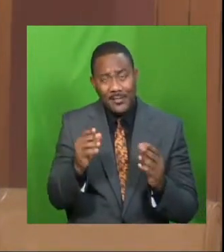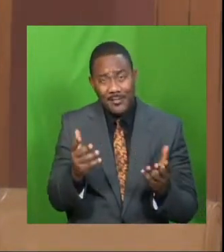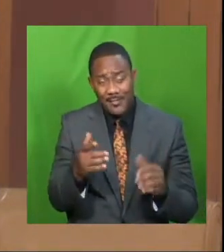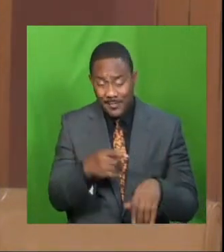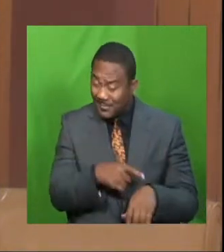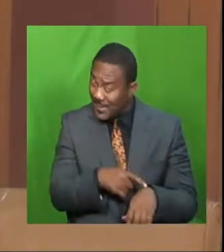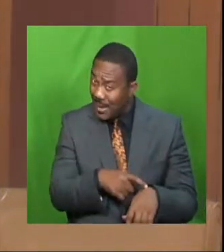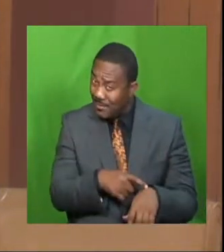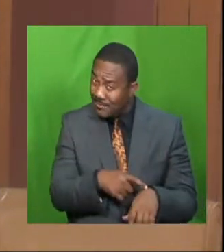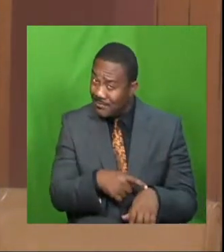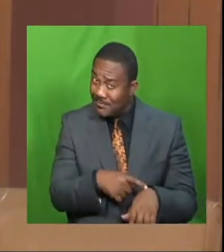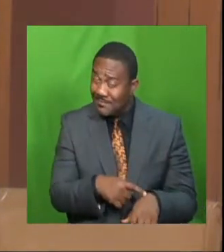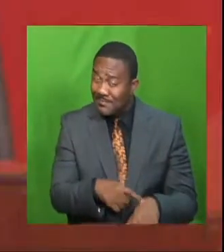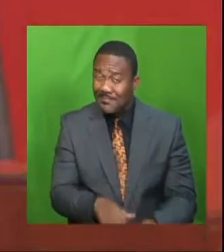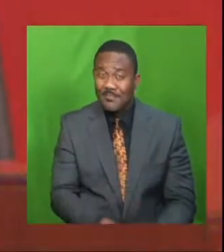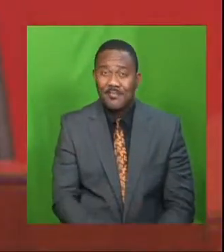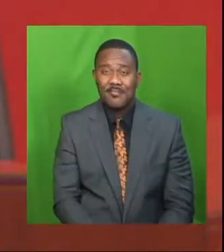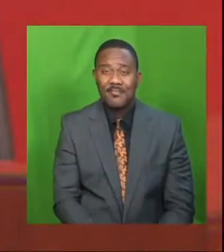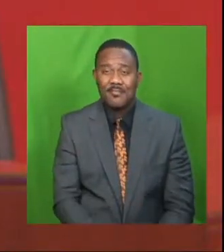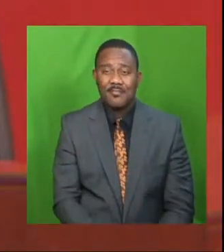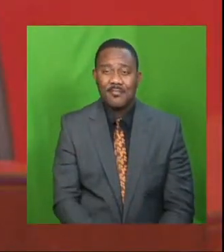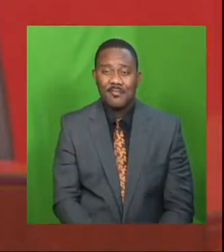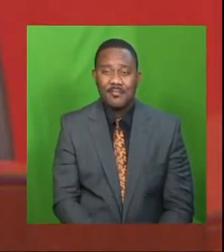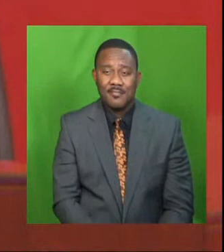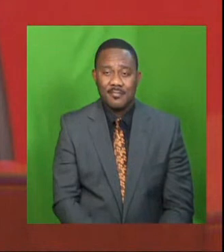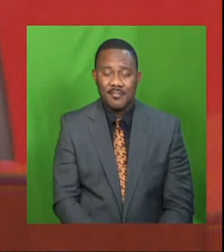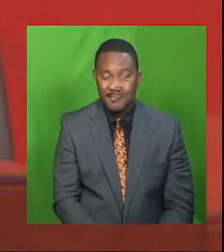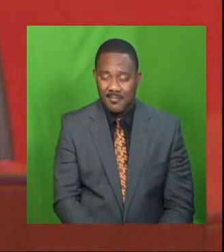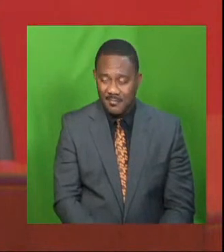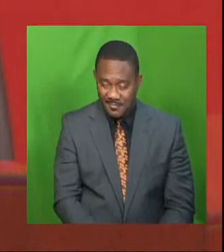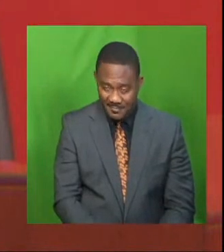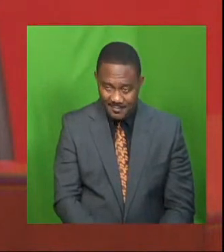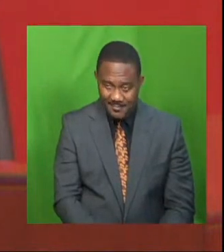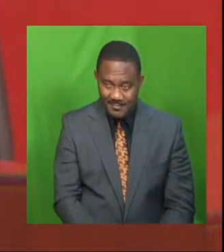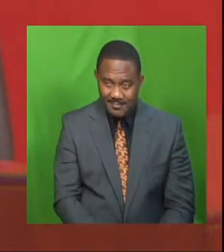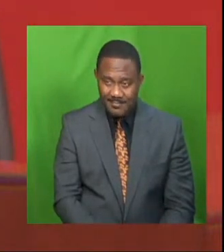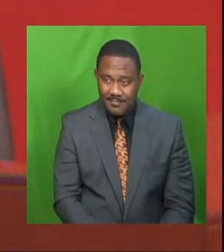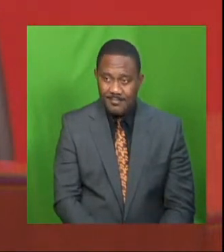Minister, any timelines?